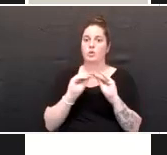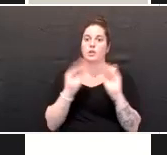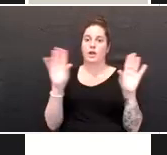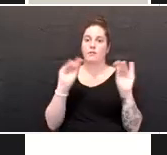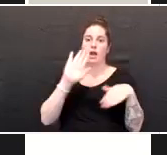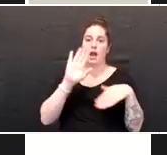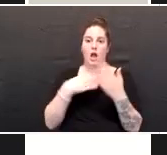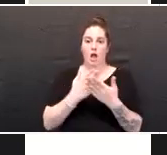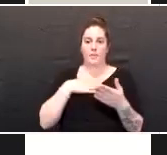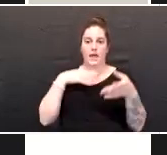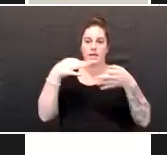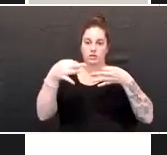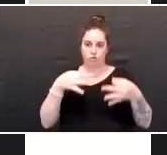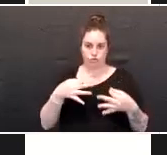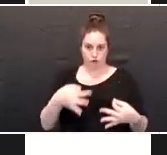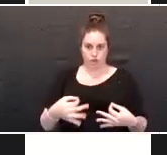what's going on there.